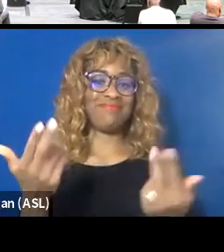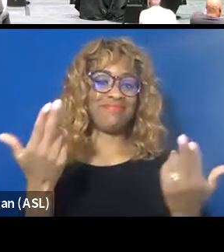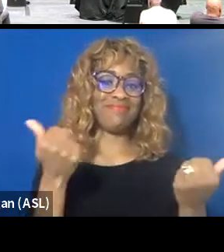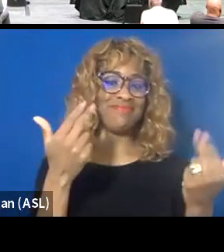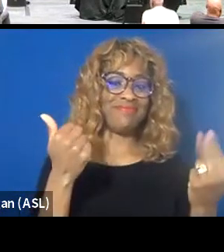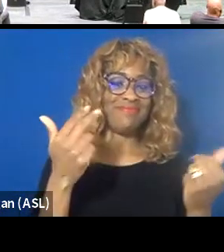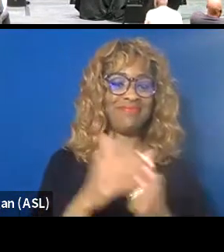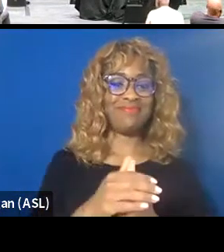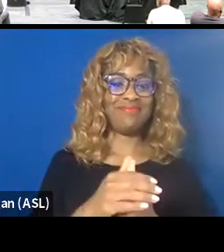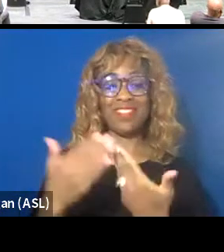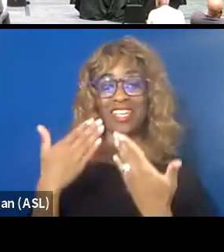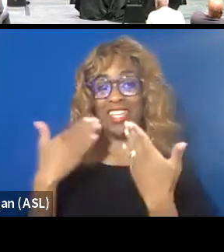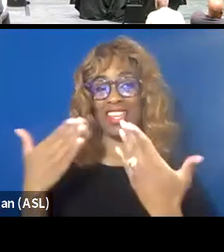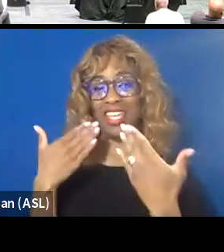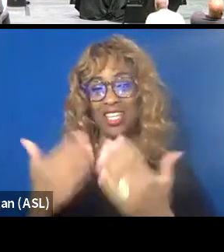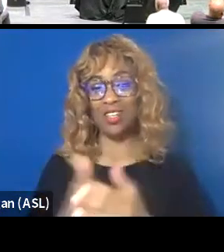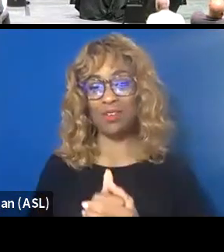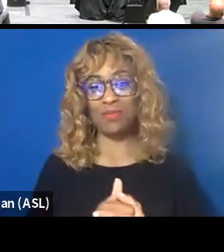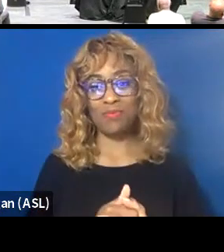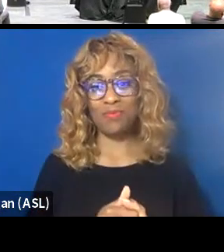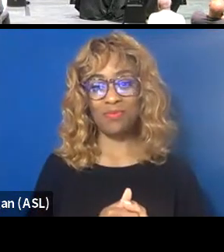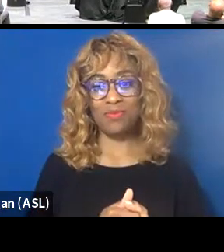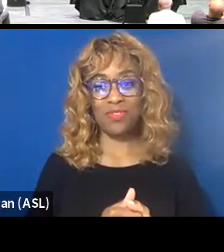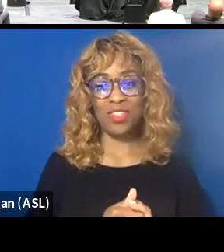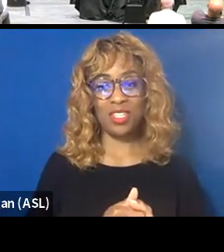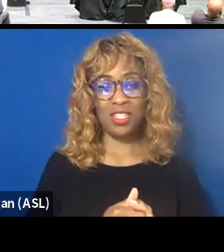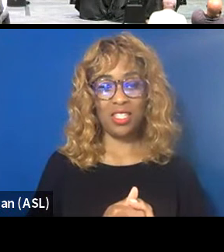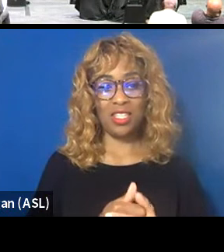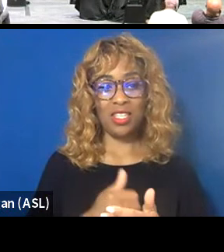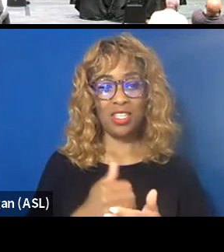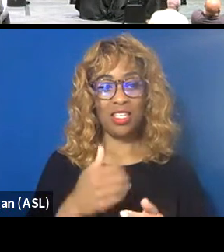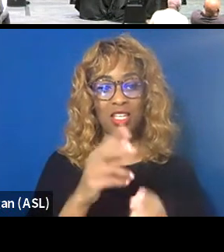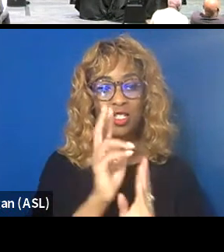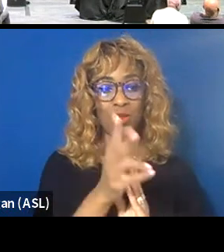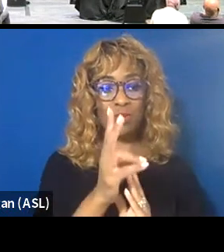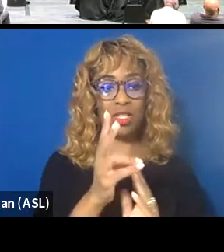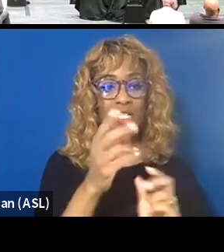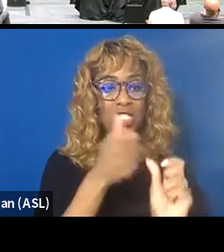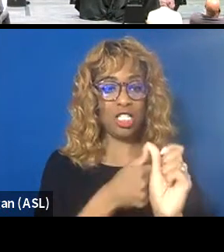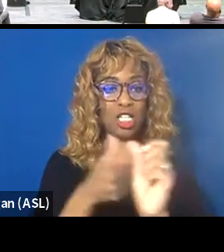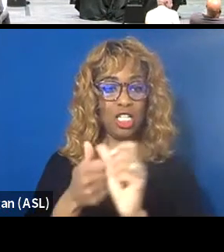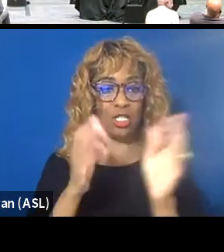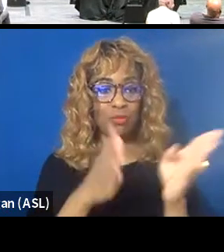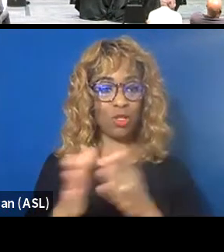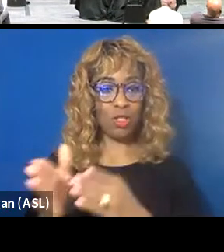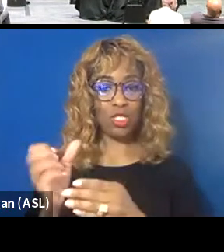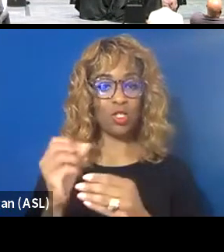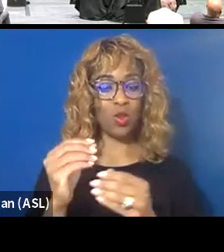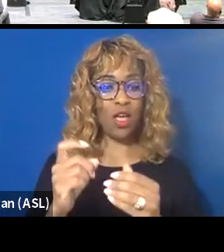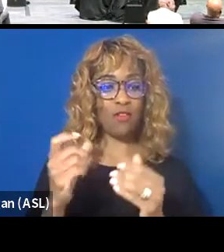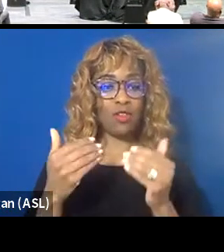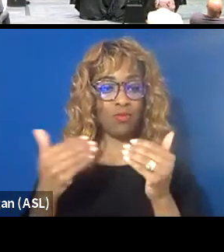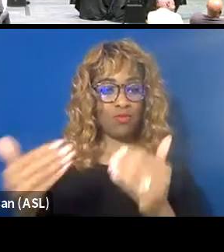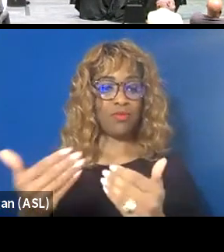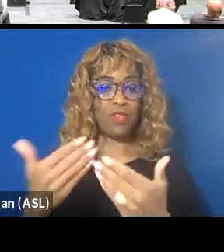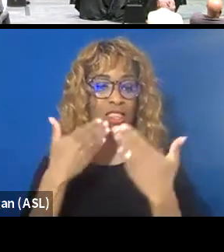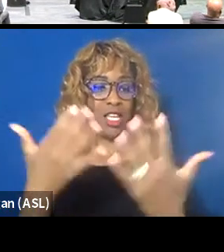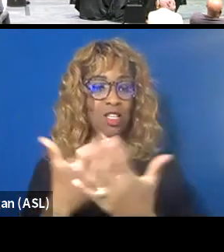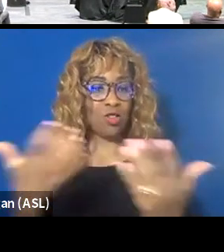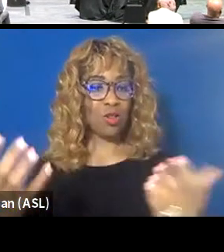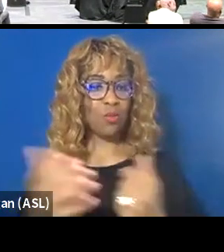Thank you, Antoinette. We have only 2 minutes per person, so I have to move on. But thank you so much